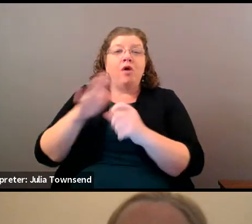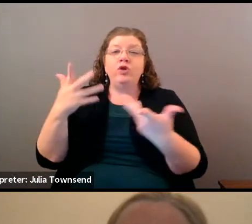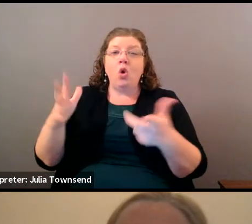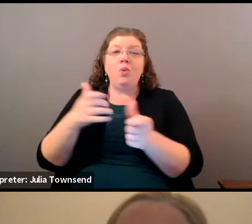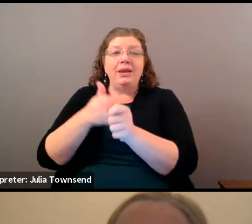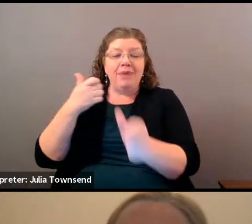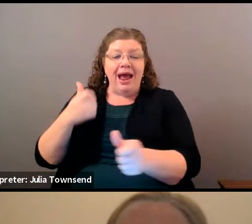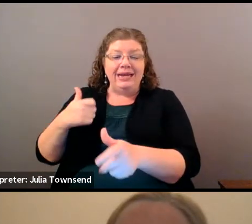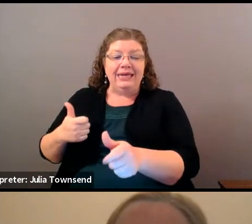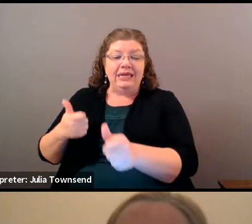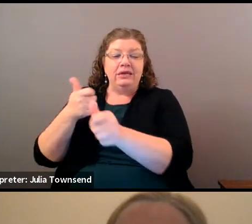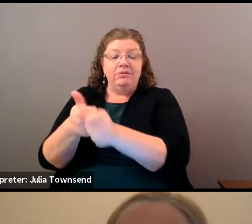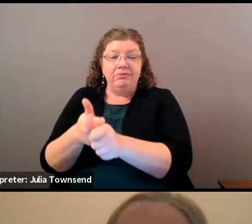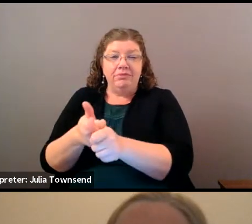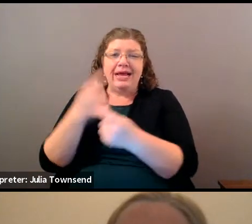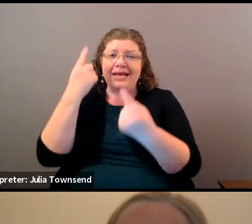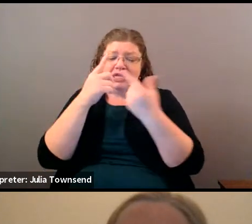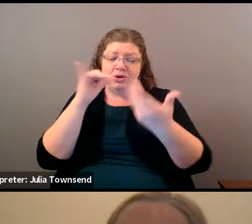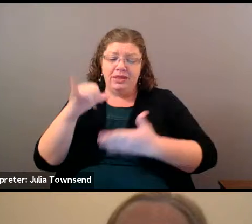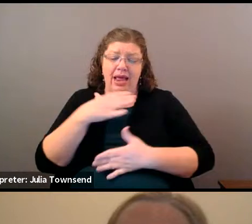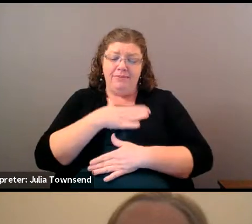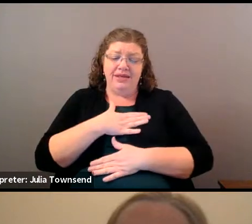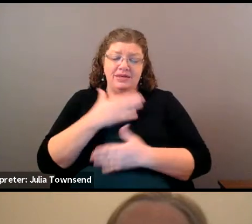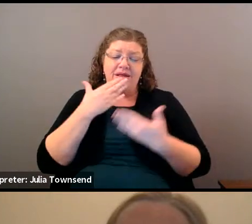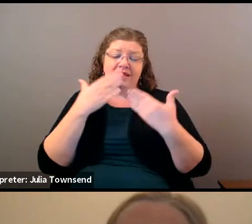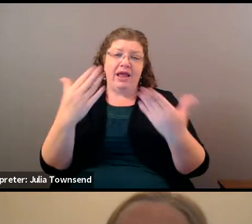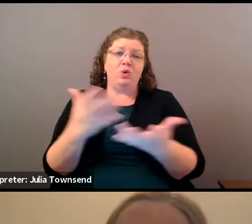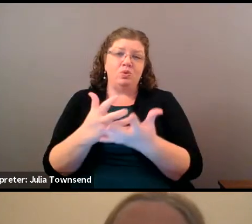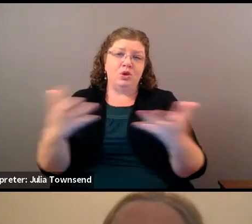please consider that. Thank you so much.